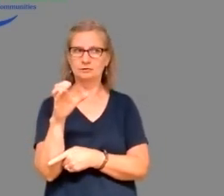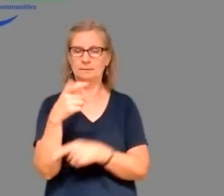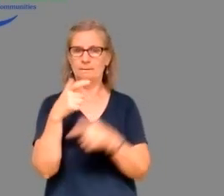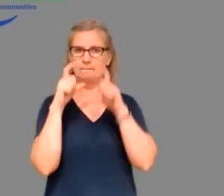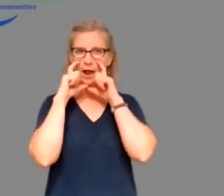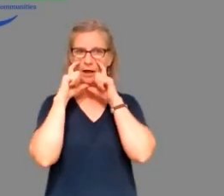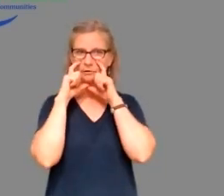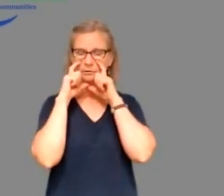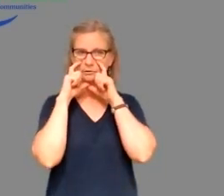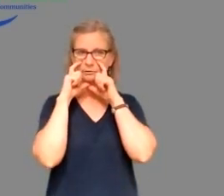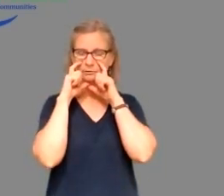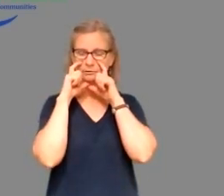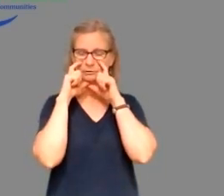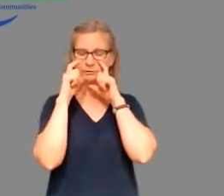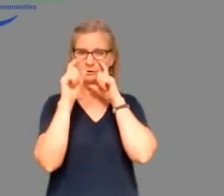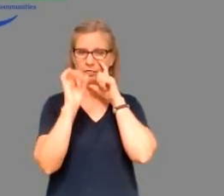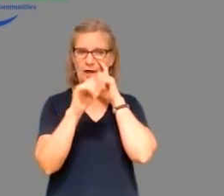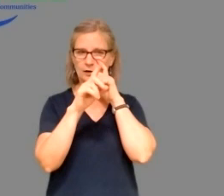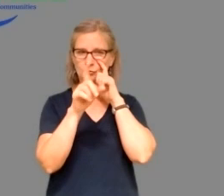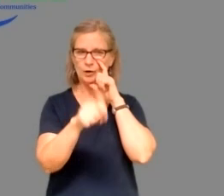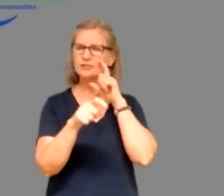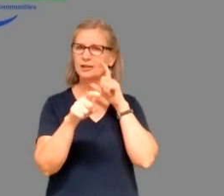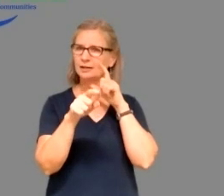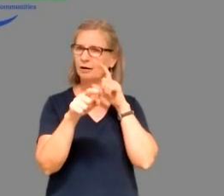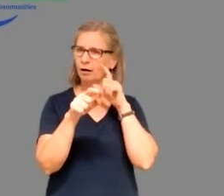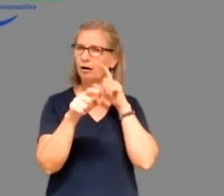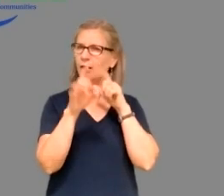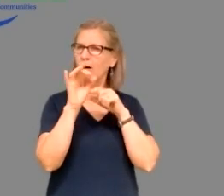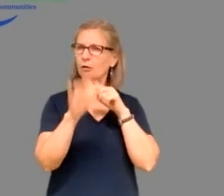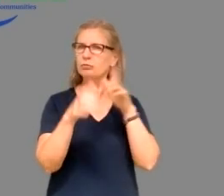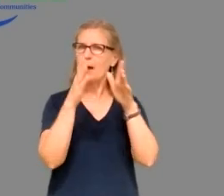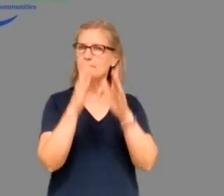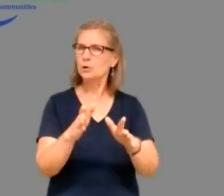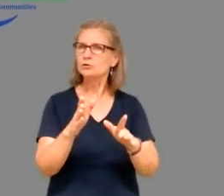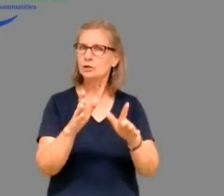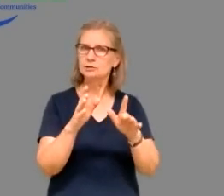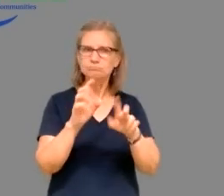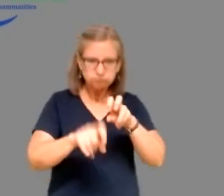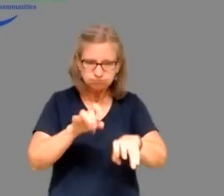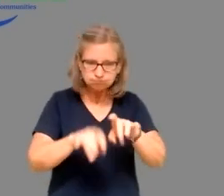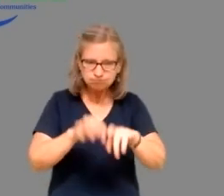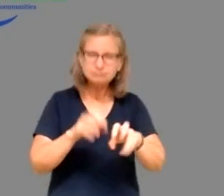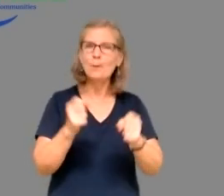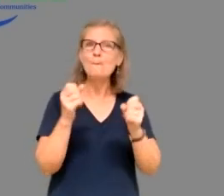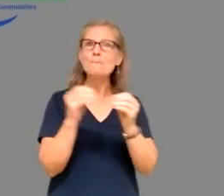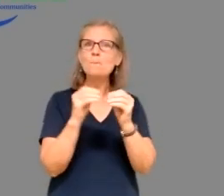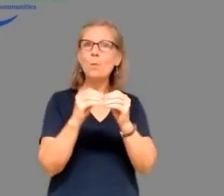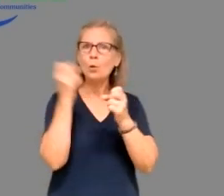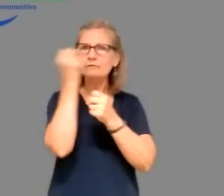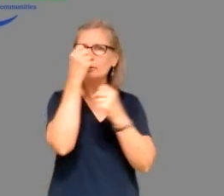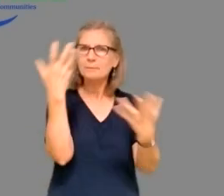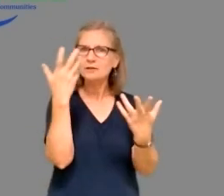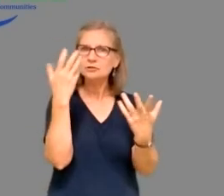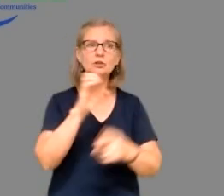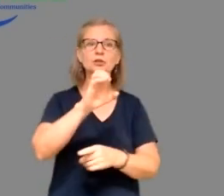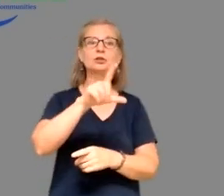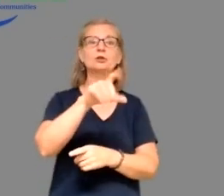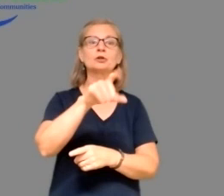he's actually filling up the chat with a lot of really interesting information. It's a cloth masks are N3 per a British